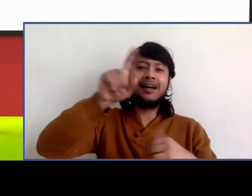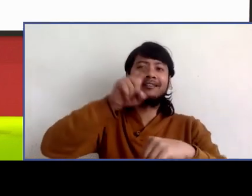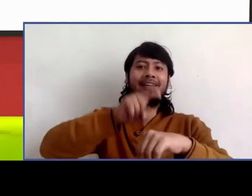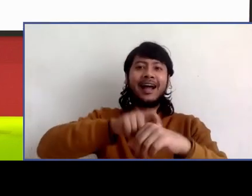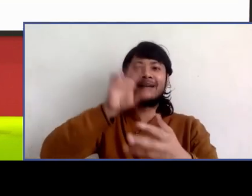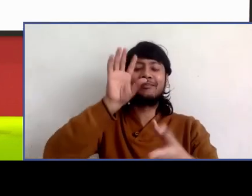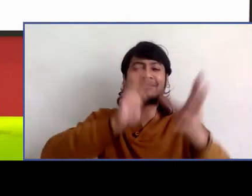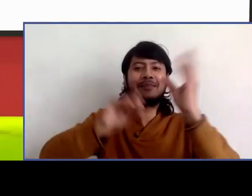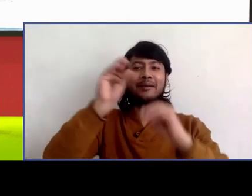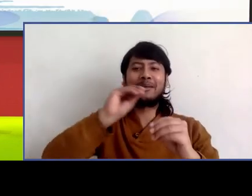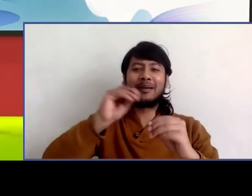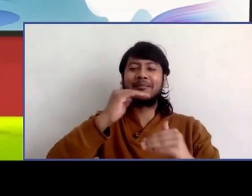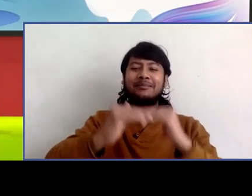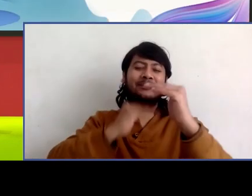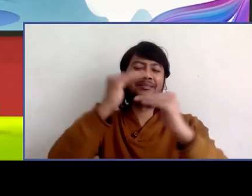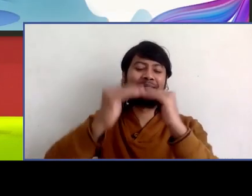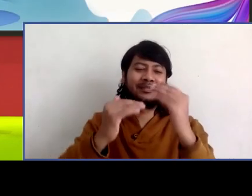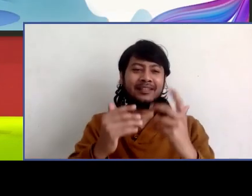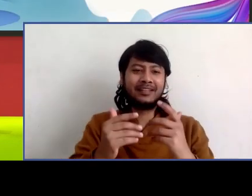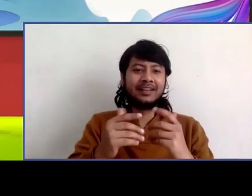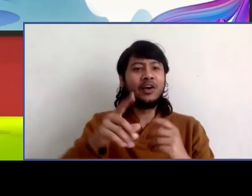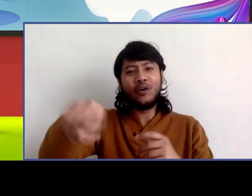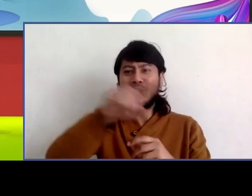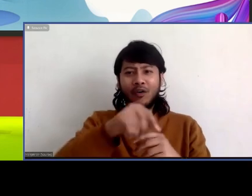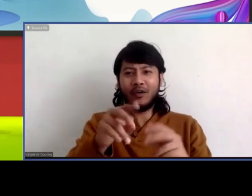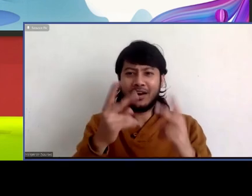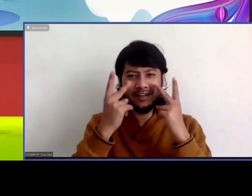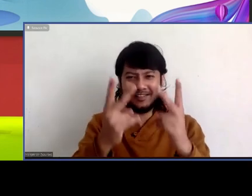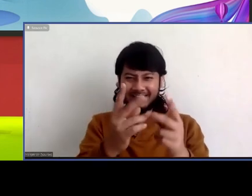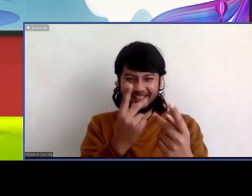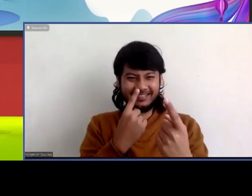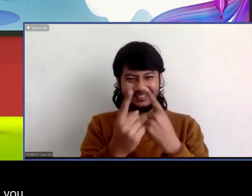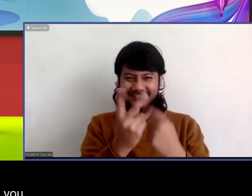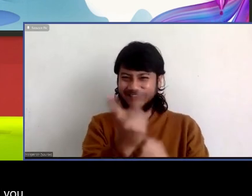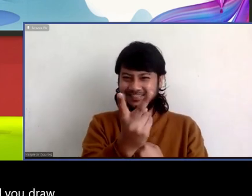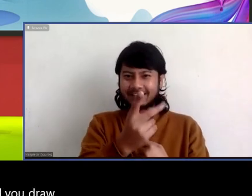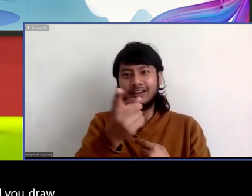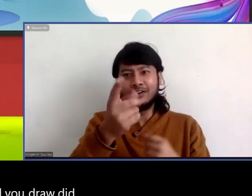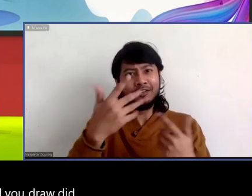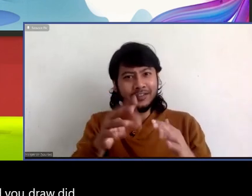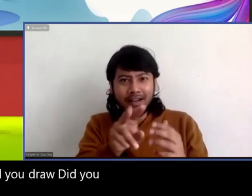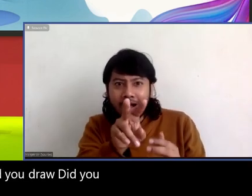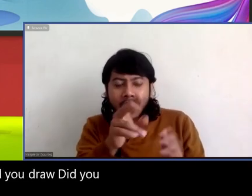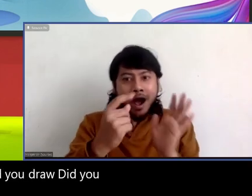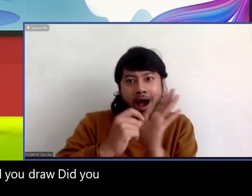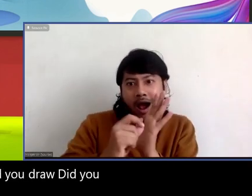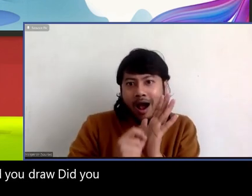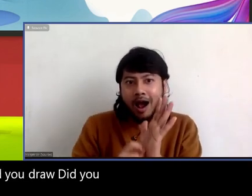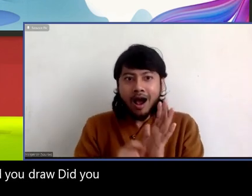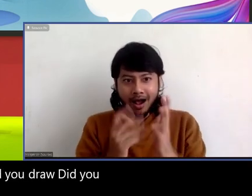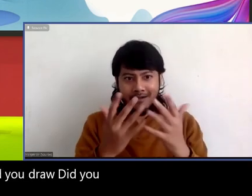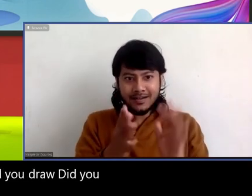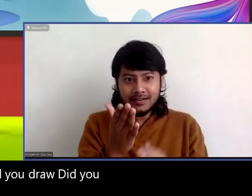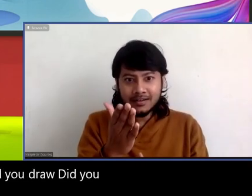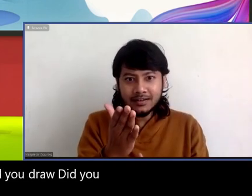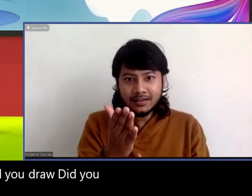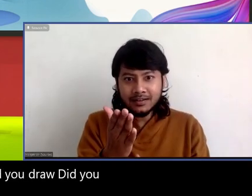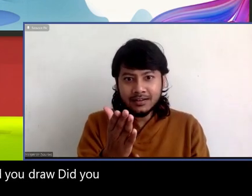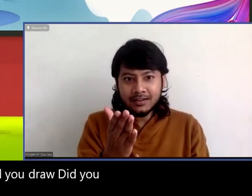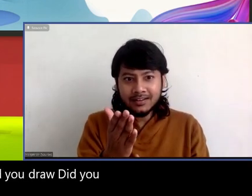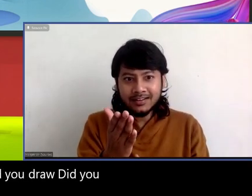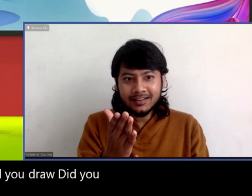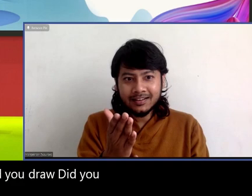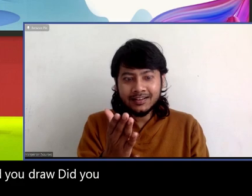this ended up sketching something? Did you draw? Did you scribble? Did you sketch? Did you paint your expression